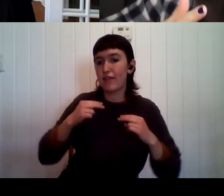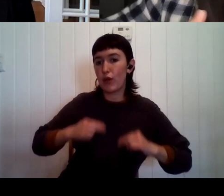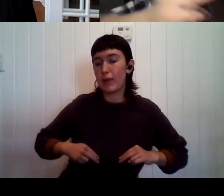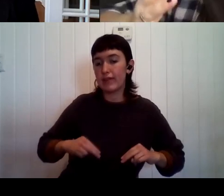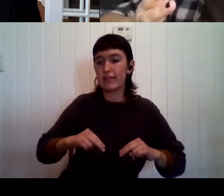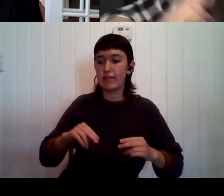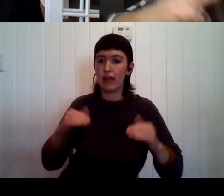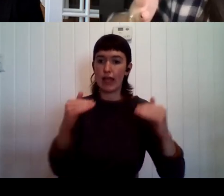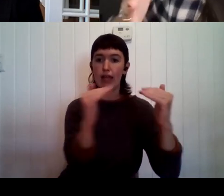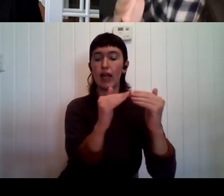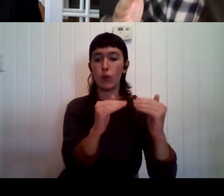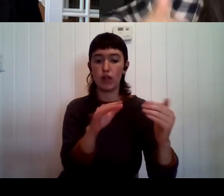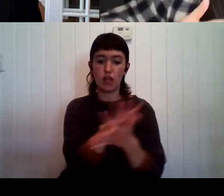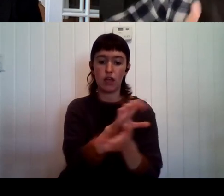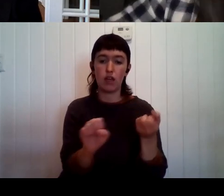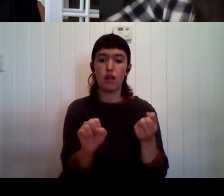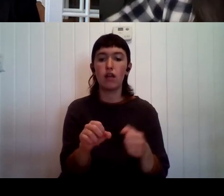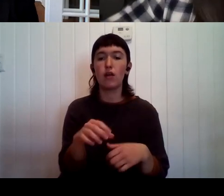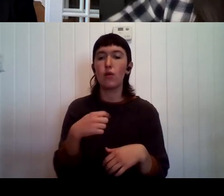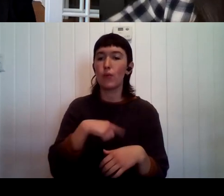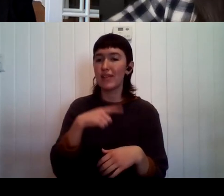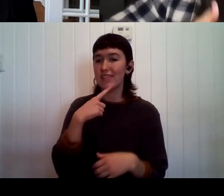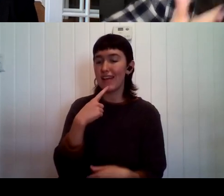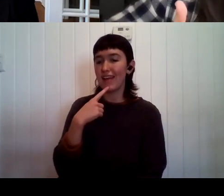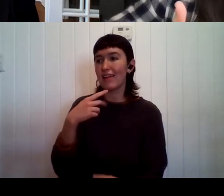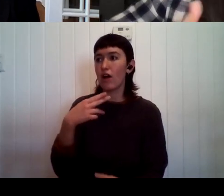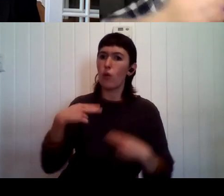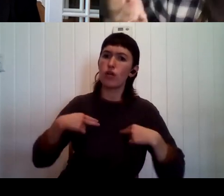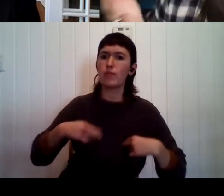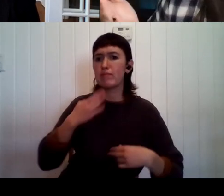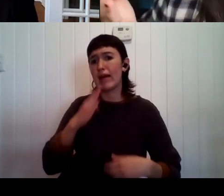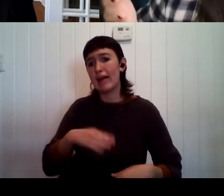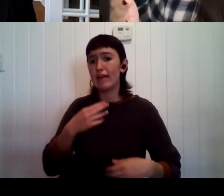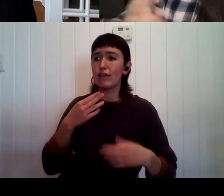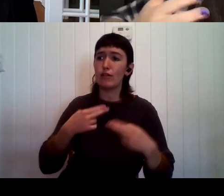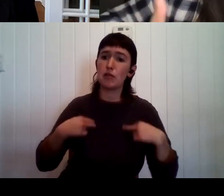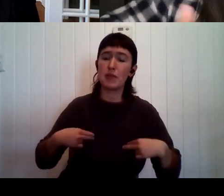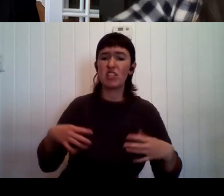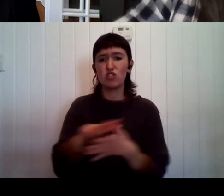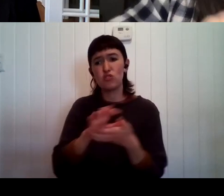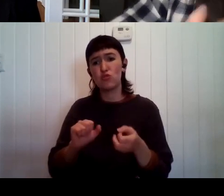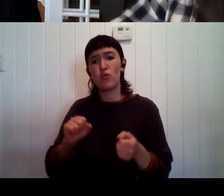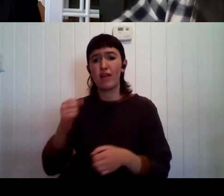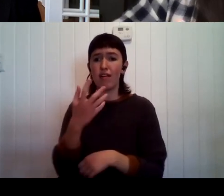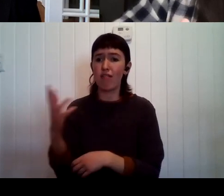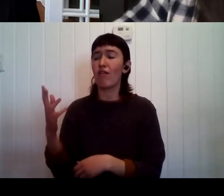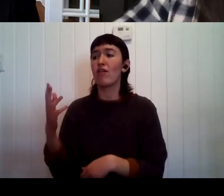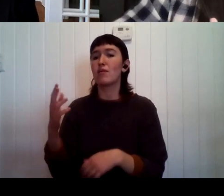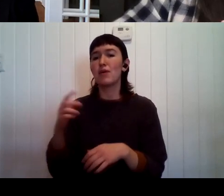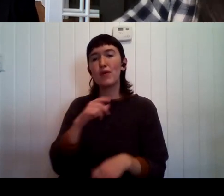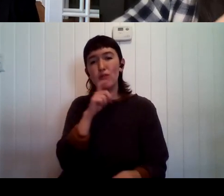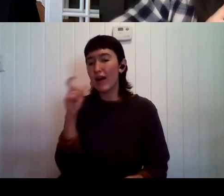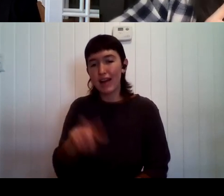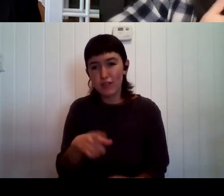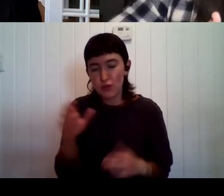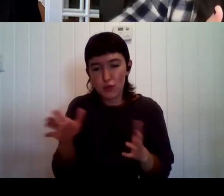hear like humans are bad, humans are destroying, but we don't have to be like, that's not a default setting in humans. And a lot of populations of